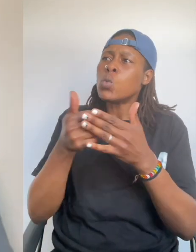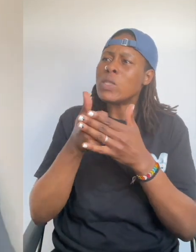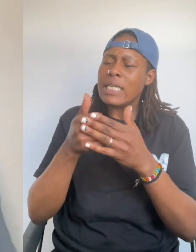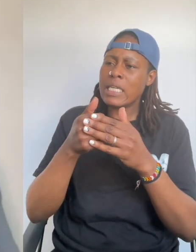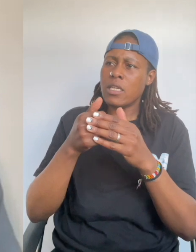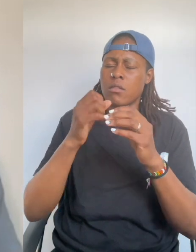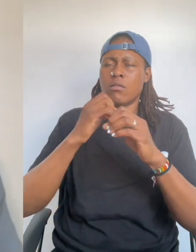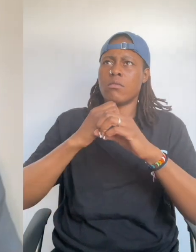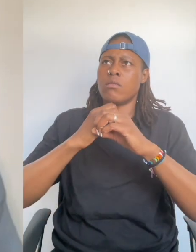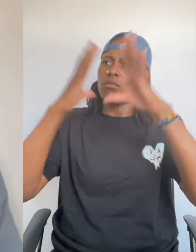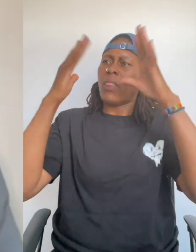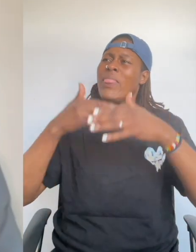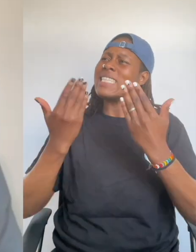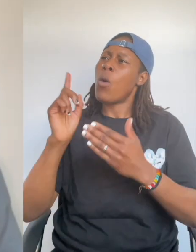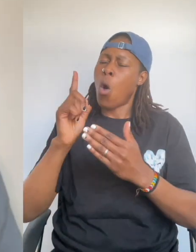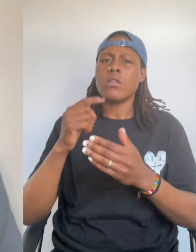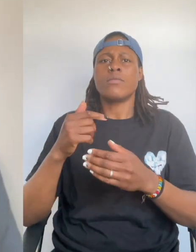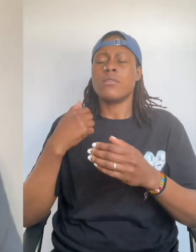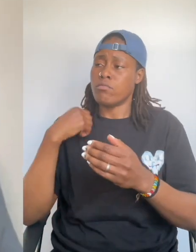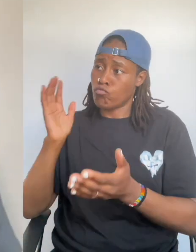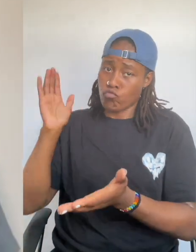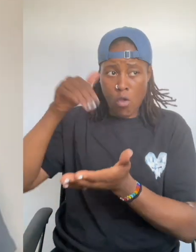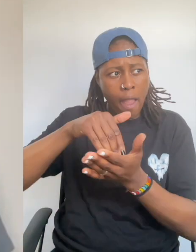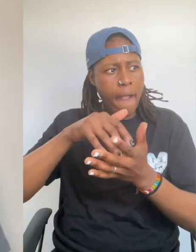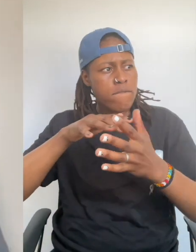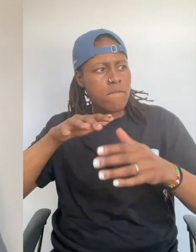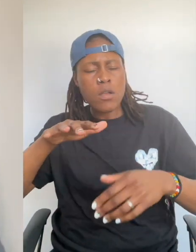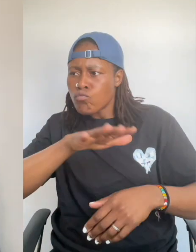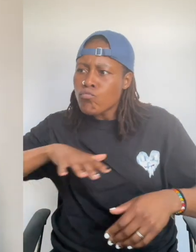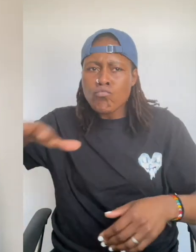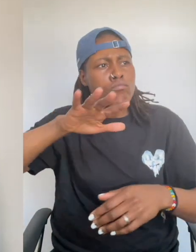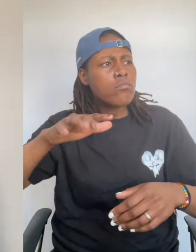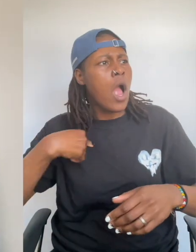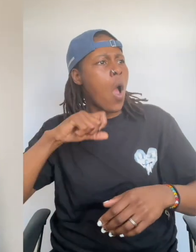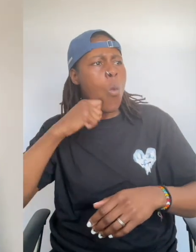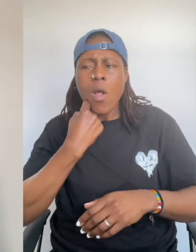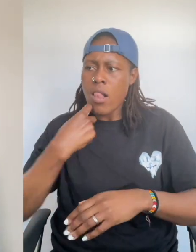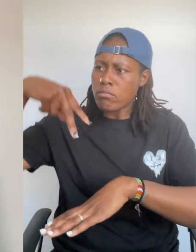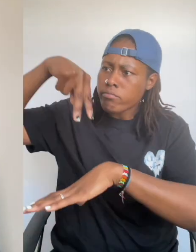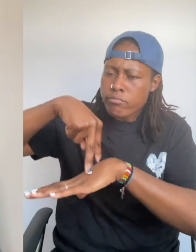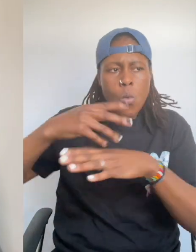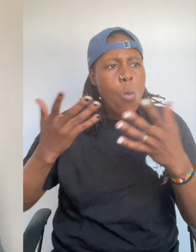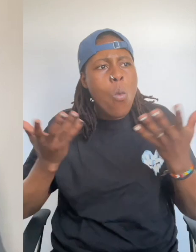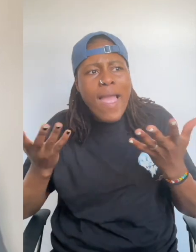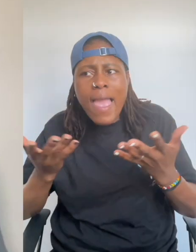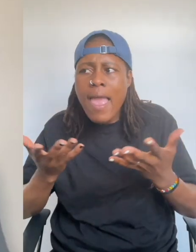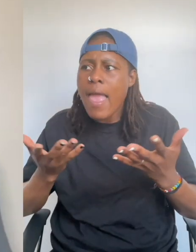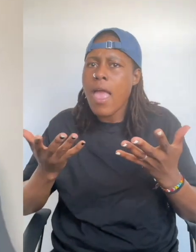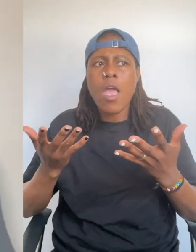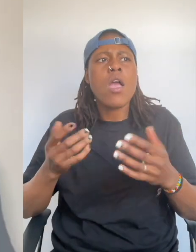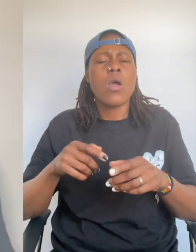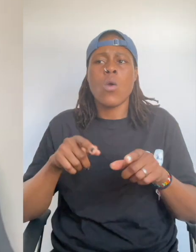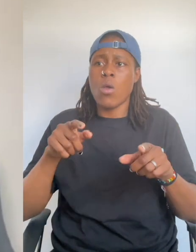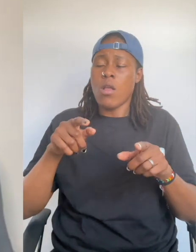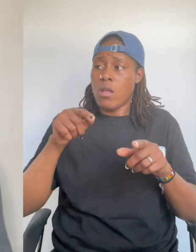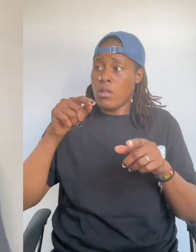to just get a lay of the land, figure out sort of where I'll be stationed. And they had sort of like